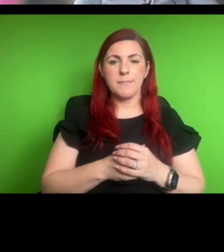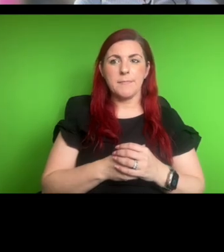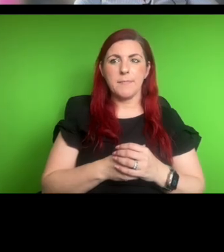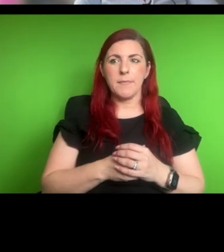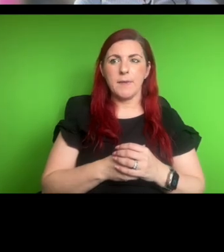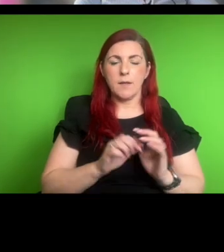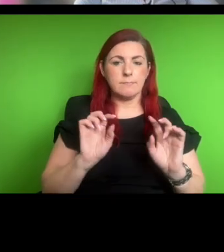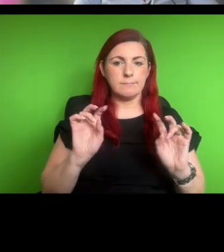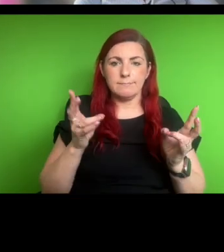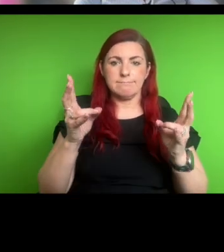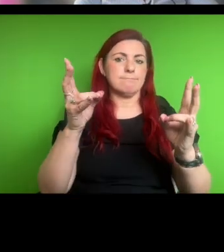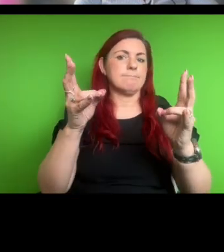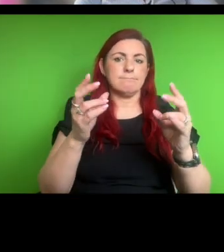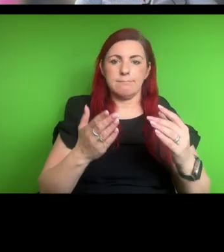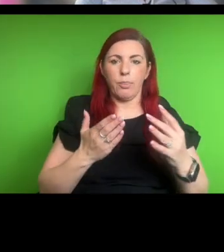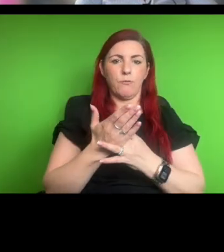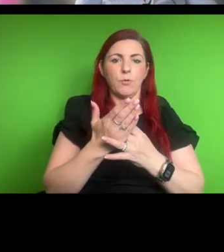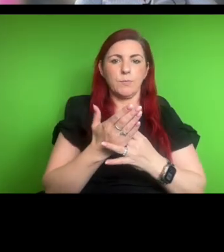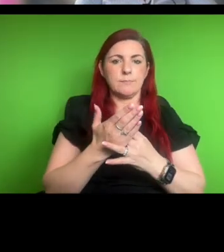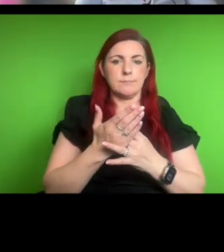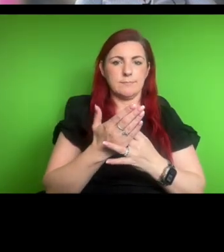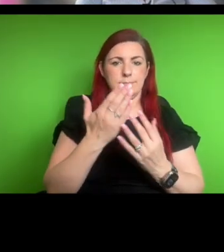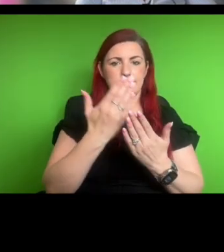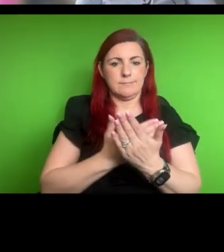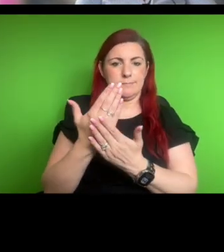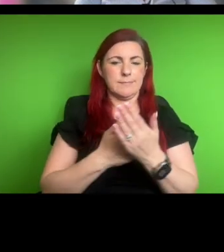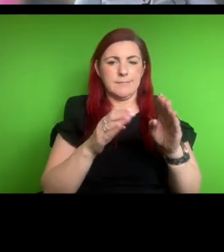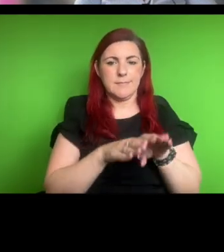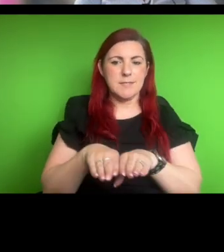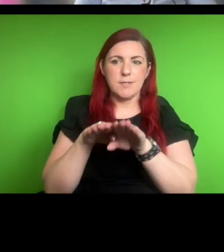standards, but if you download the standards